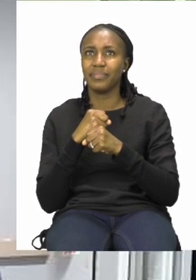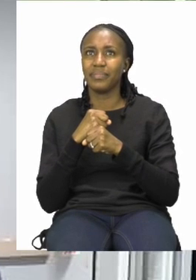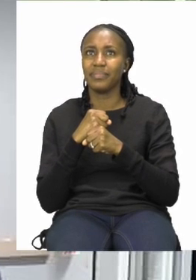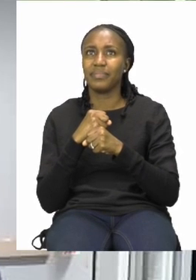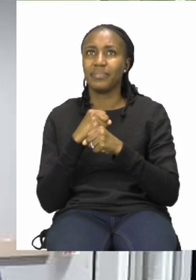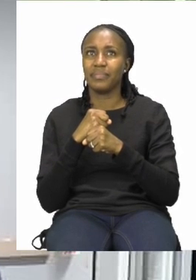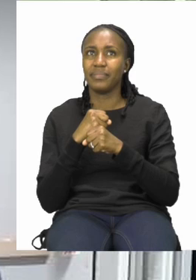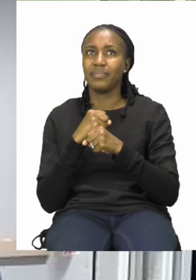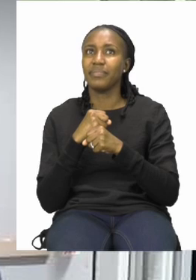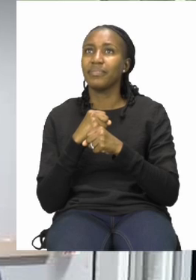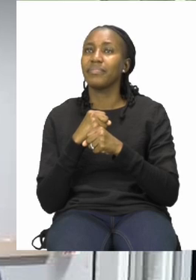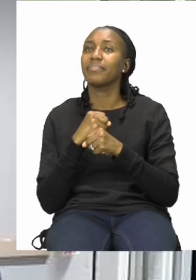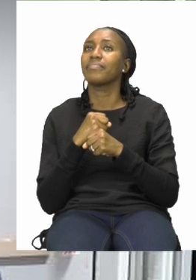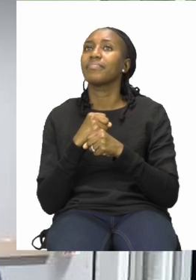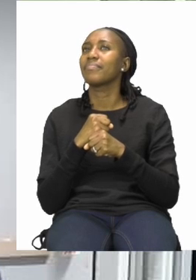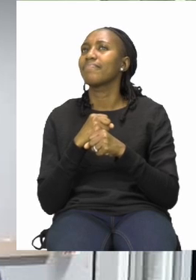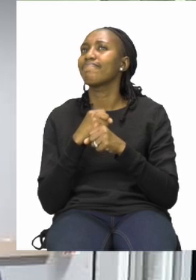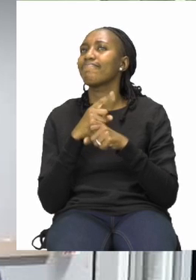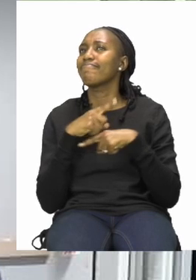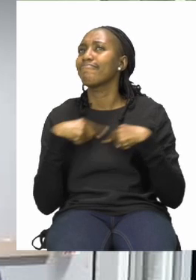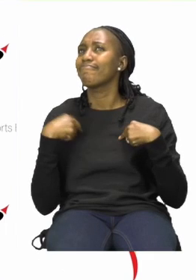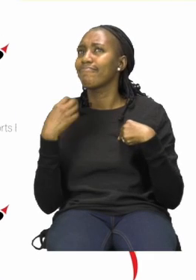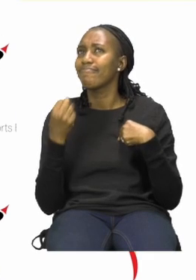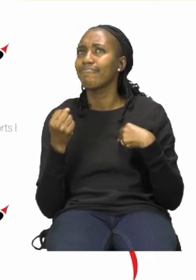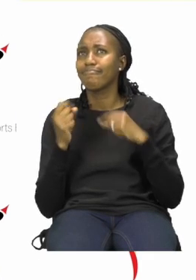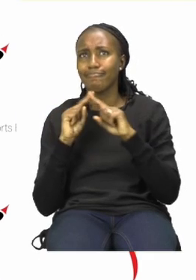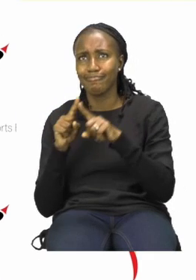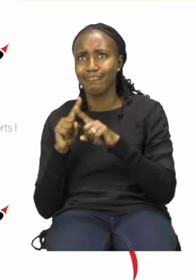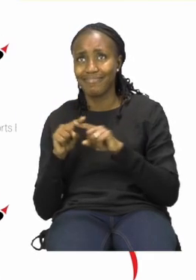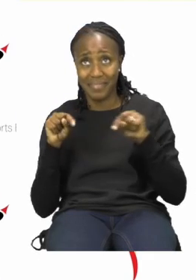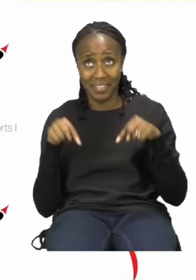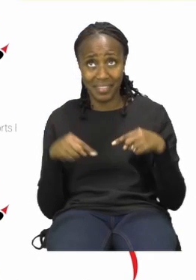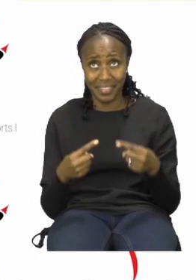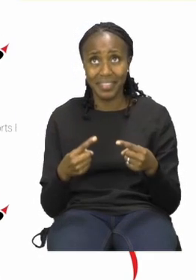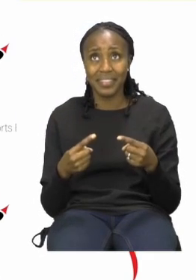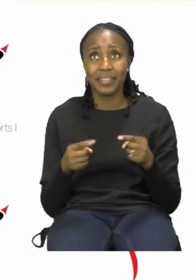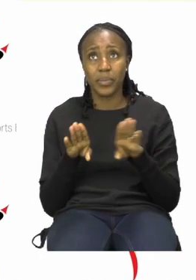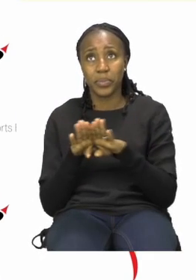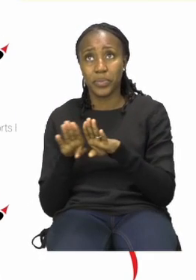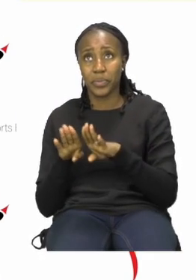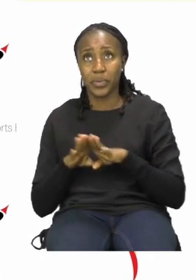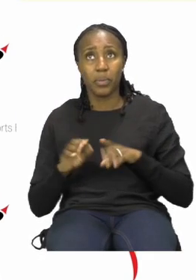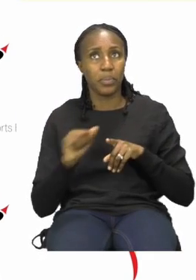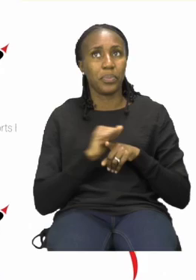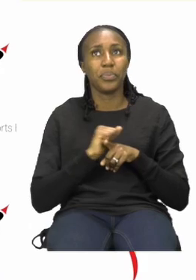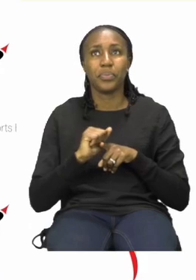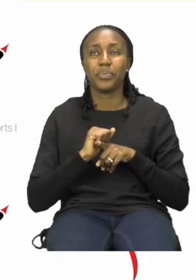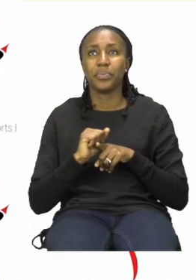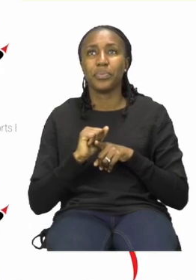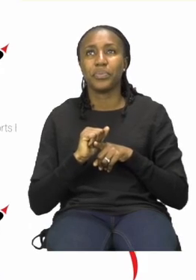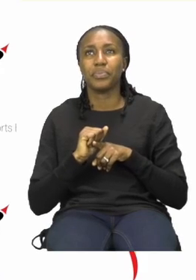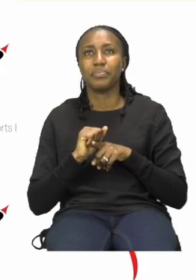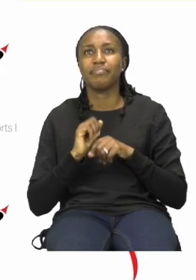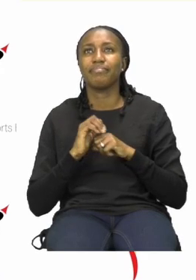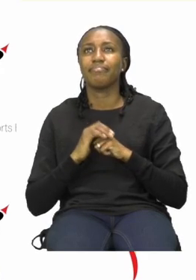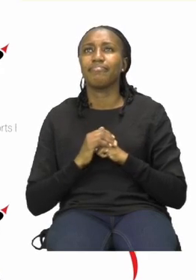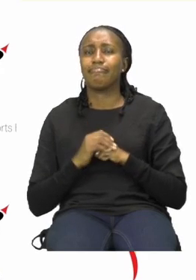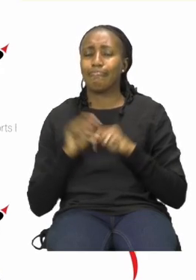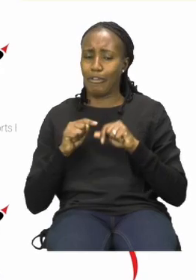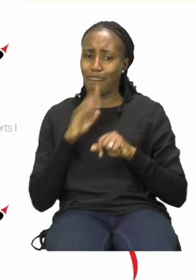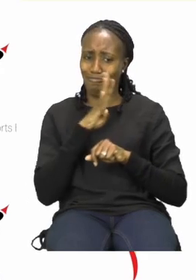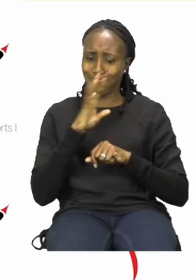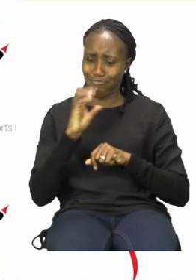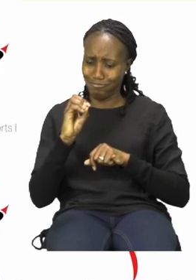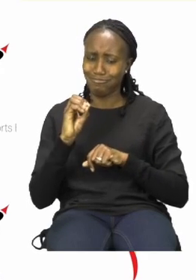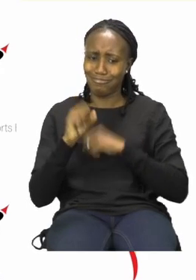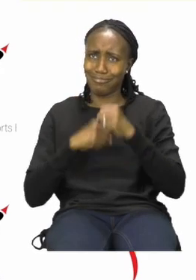as an extracurricular event after the karate class. I've been doing karate for in excess of 40 years now. So